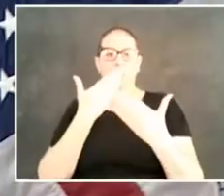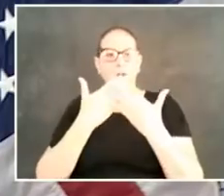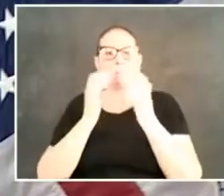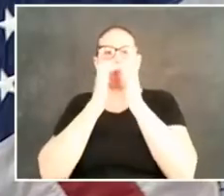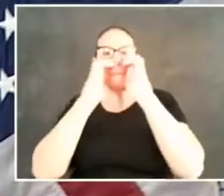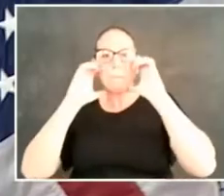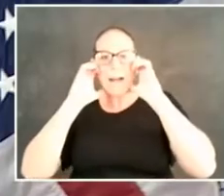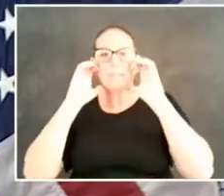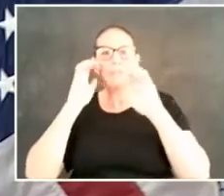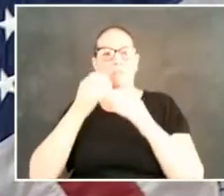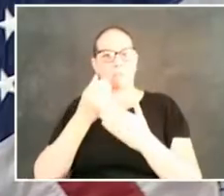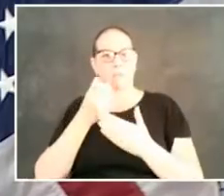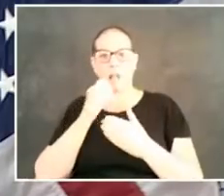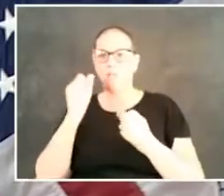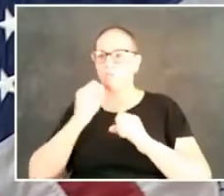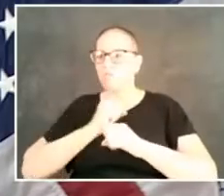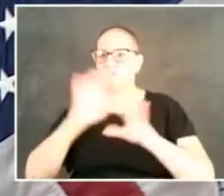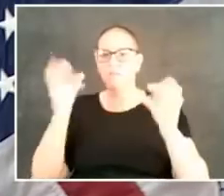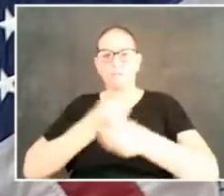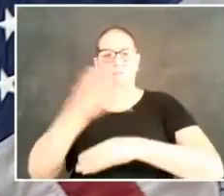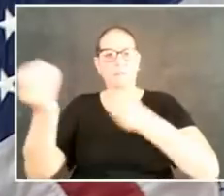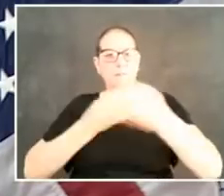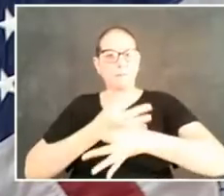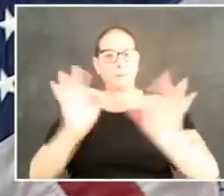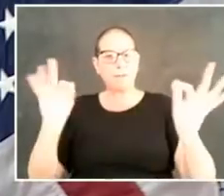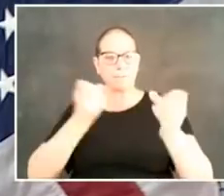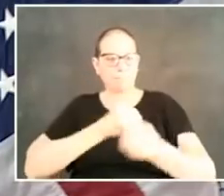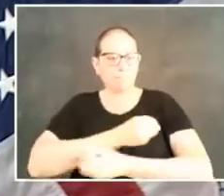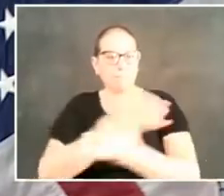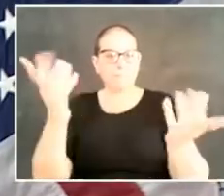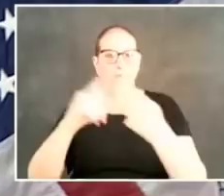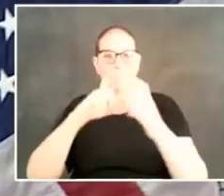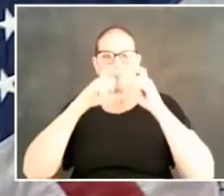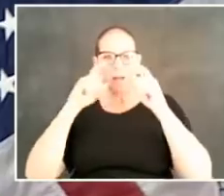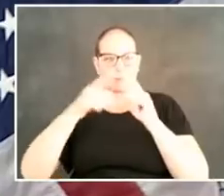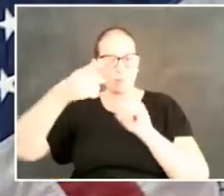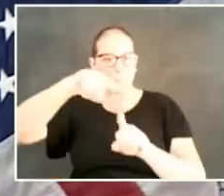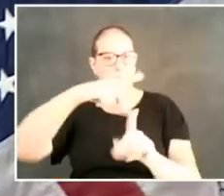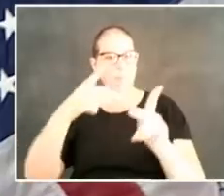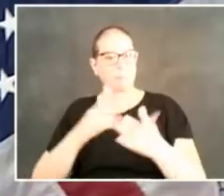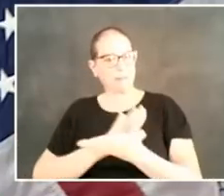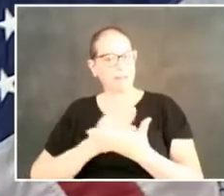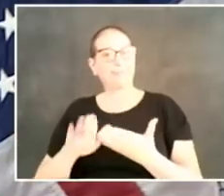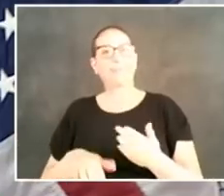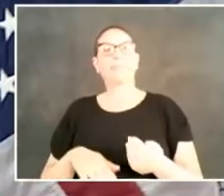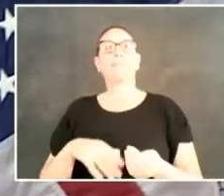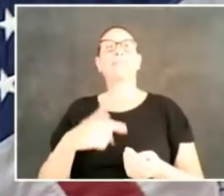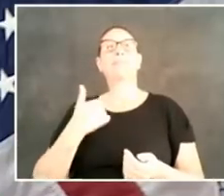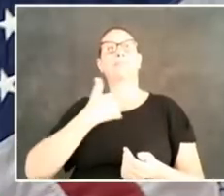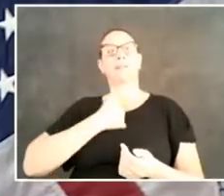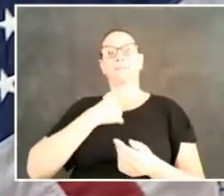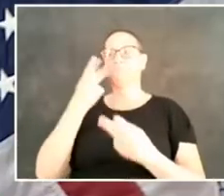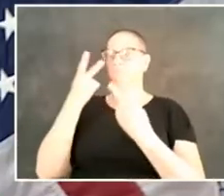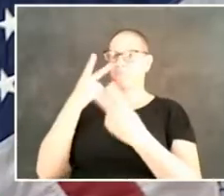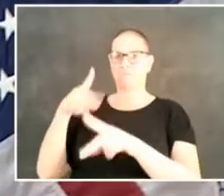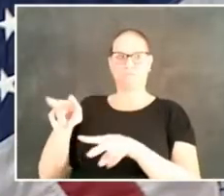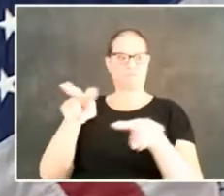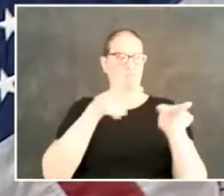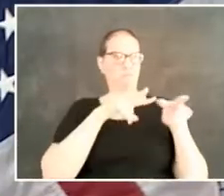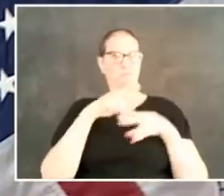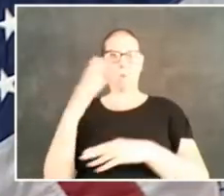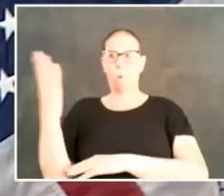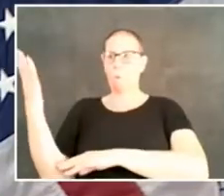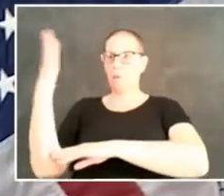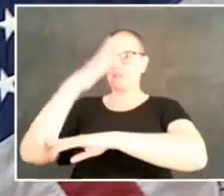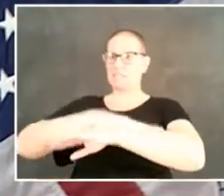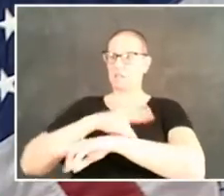I was monitoring throughout the day and saw enforcement actions happening all over the city. But I